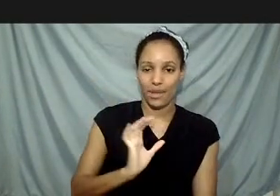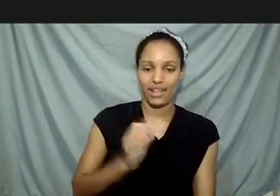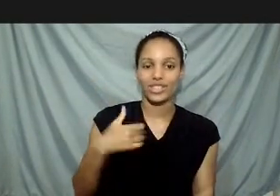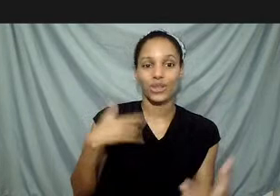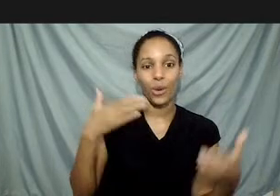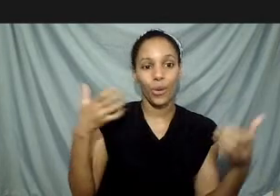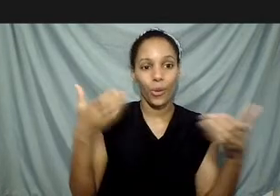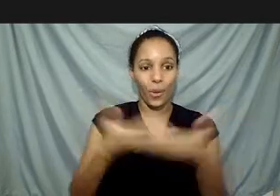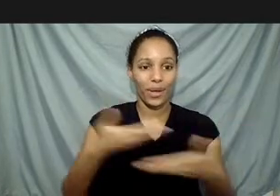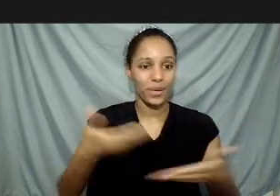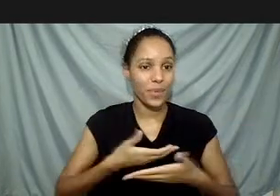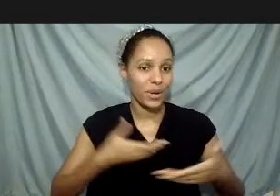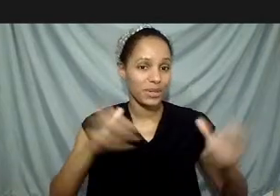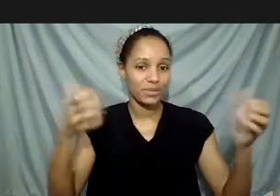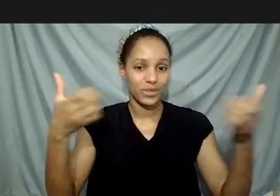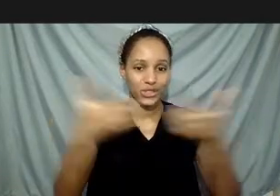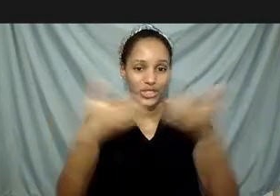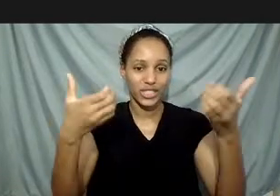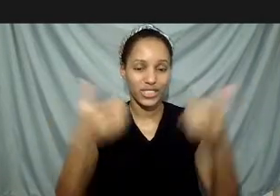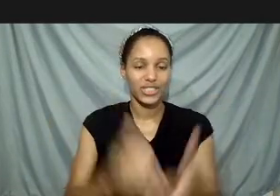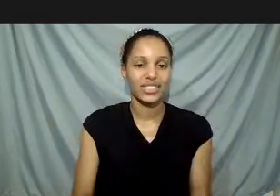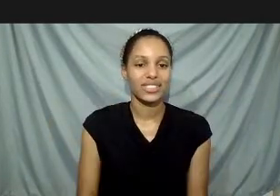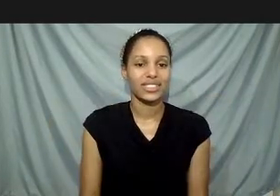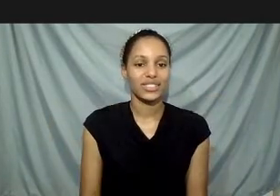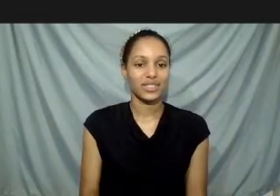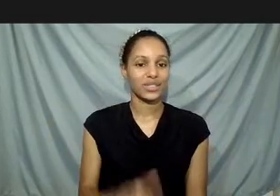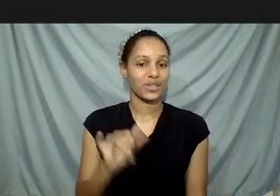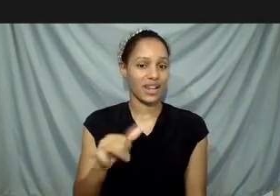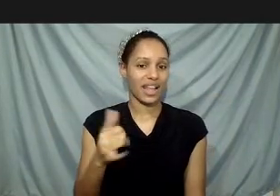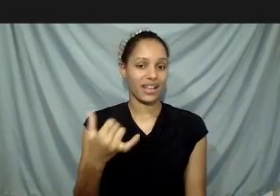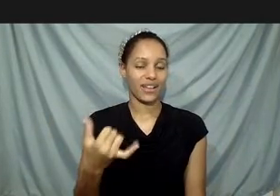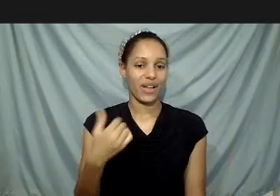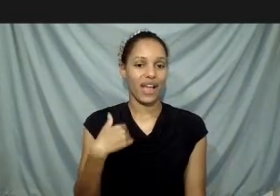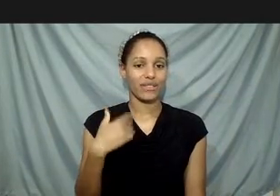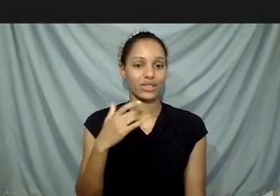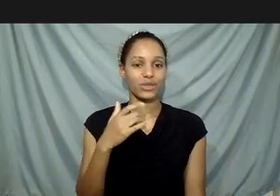Welcome. I got to give some more